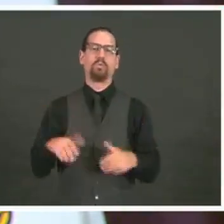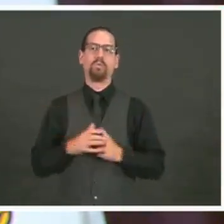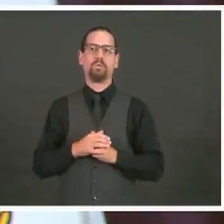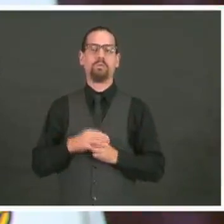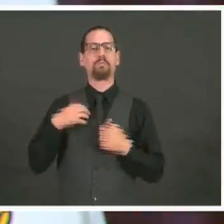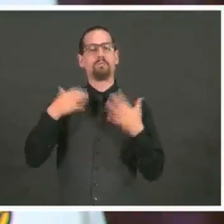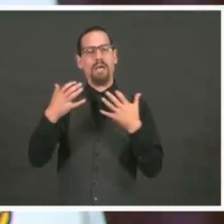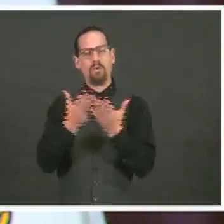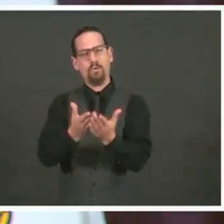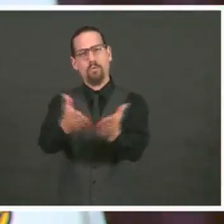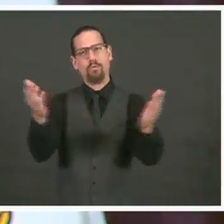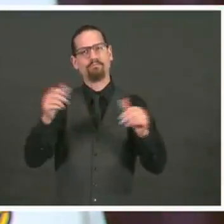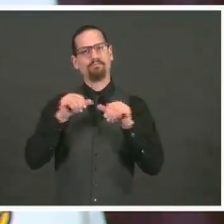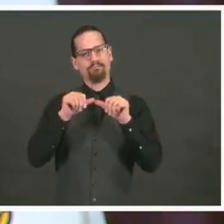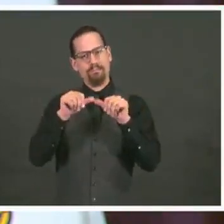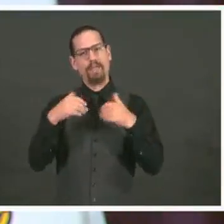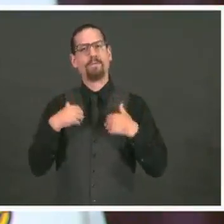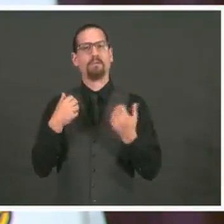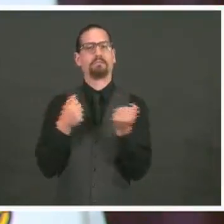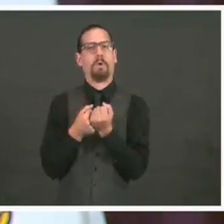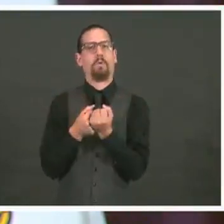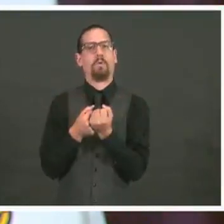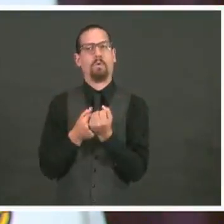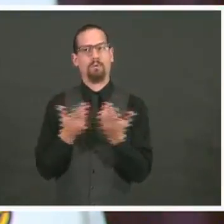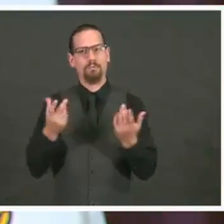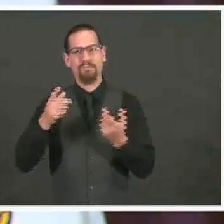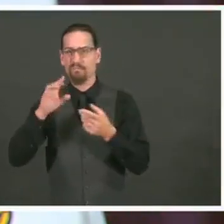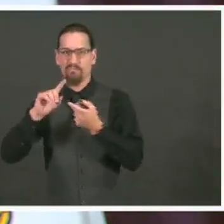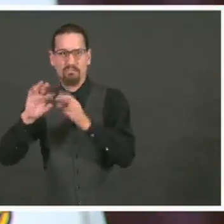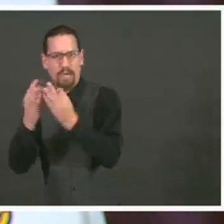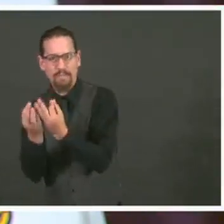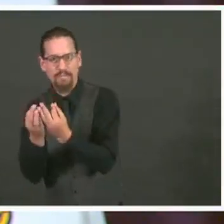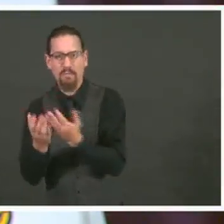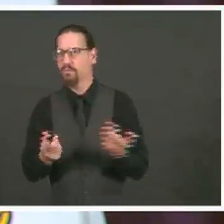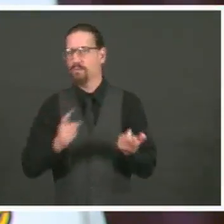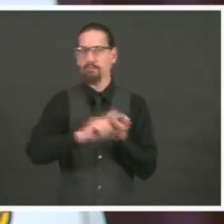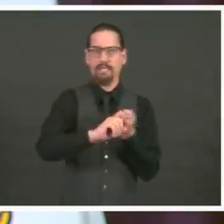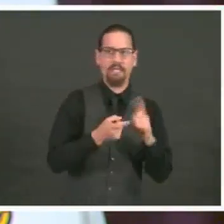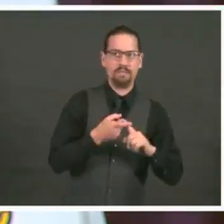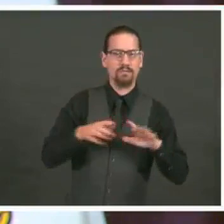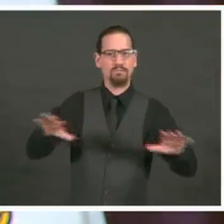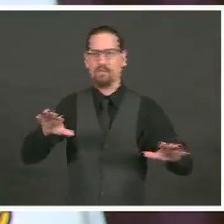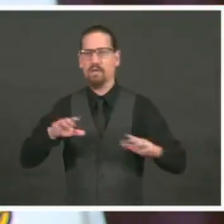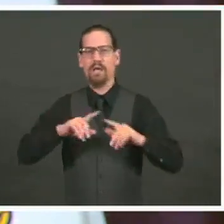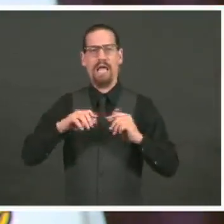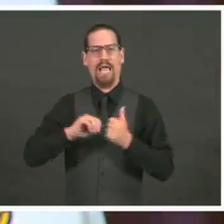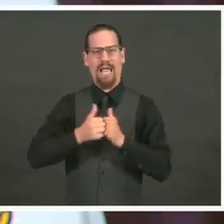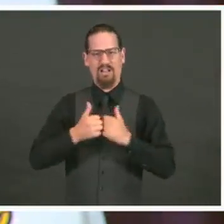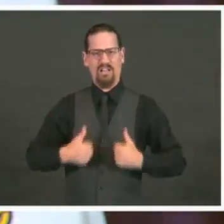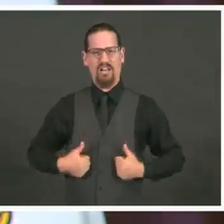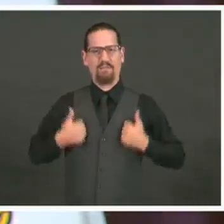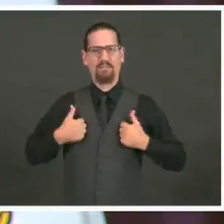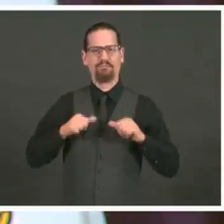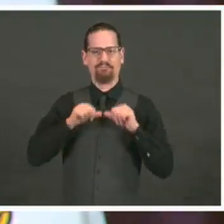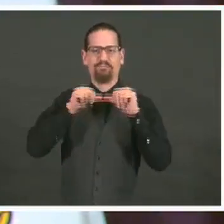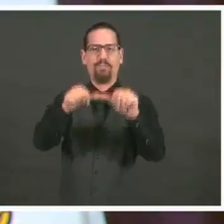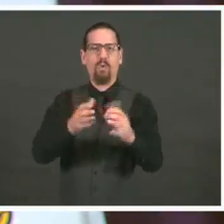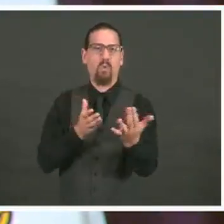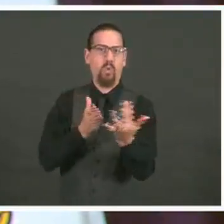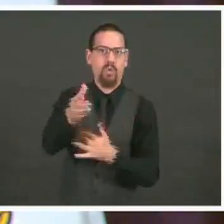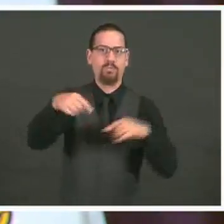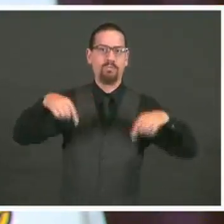to do that safely. How do we live with COVID in a way that keeps it controlled? That means keeping your circle